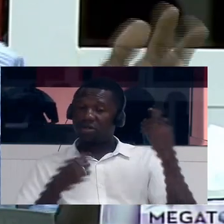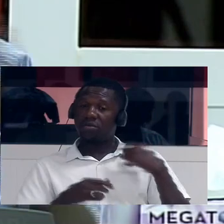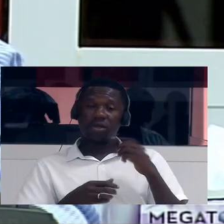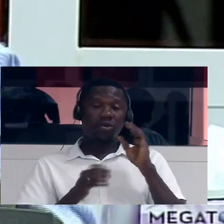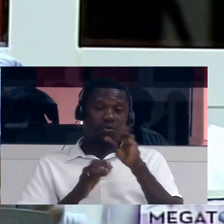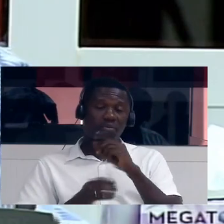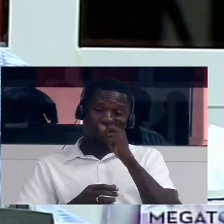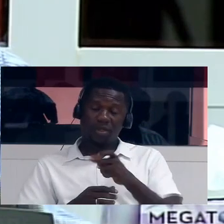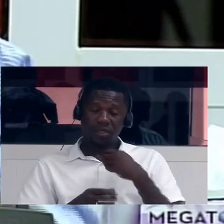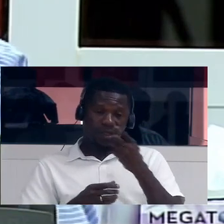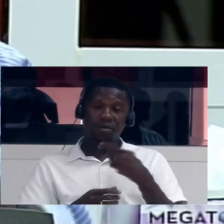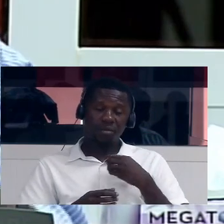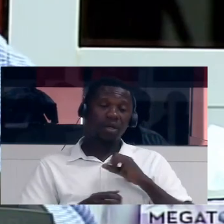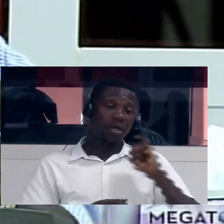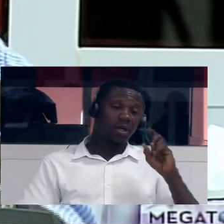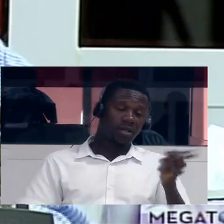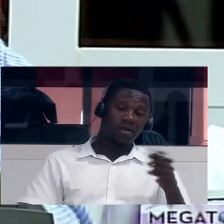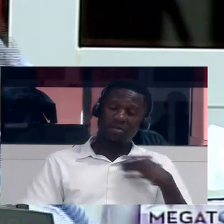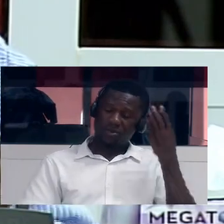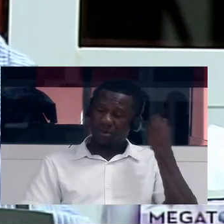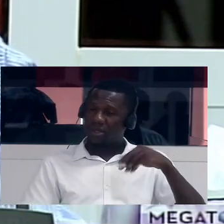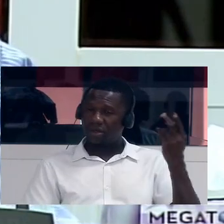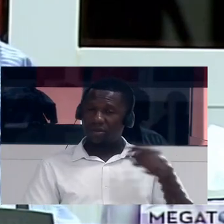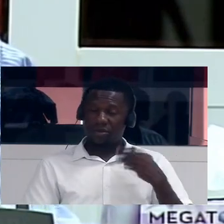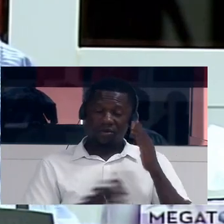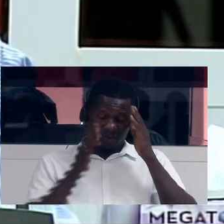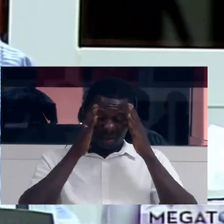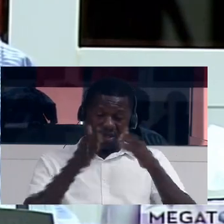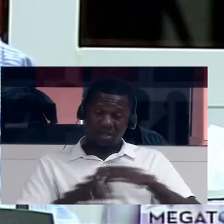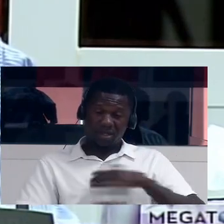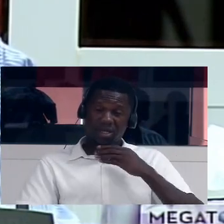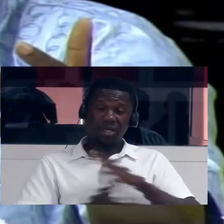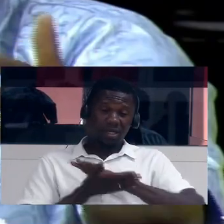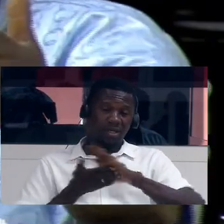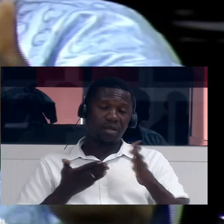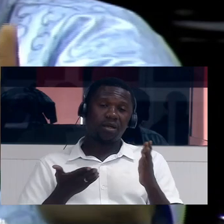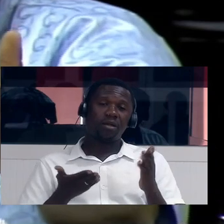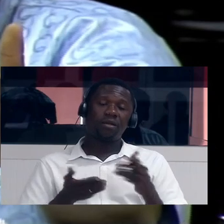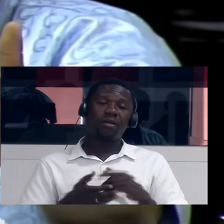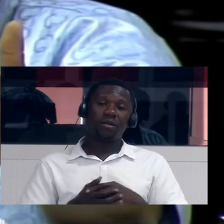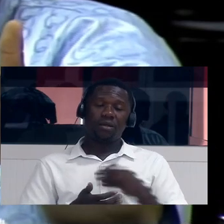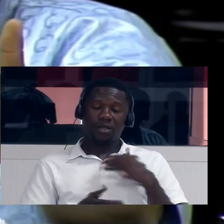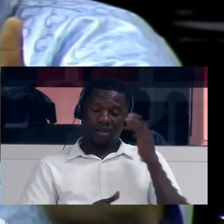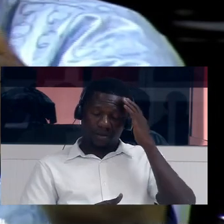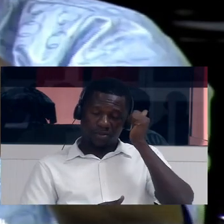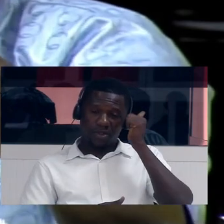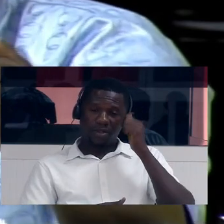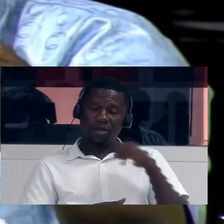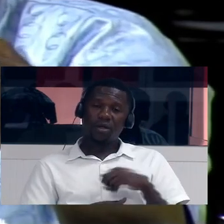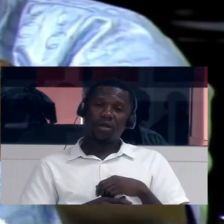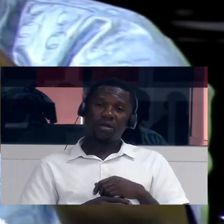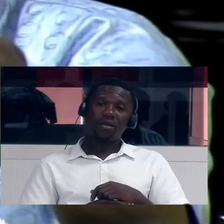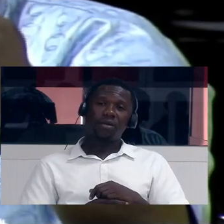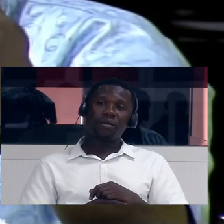I this, I that. I don't mind. But I know I have a conscience, a clear one. I appreciate that. You have a conscience. And a very clear one for that